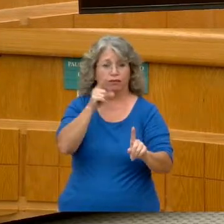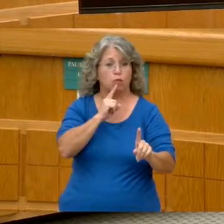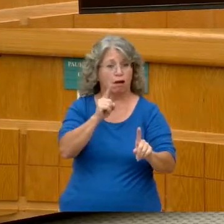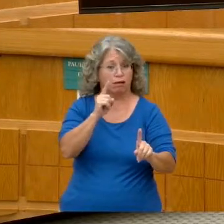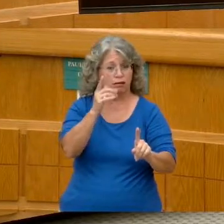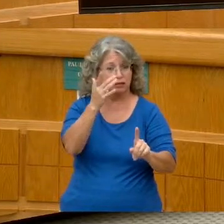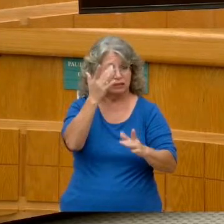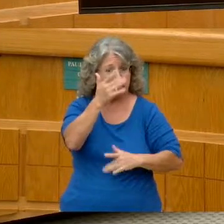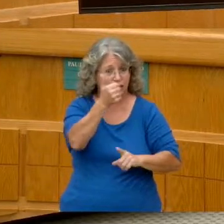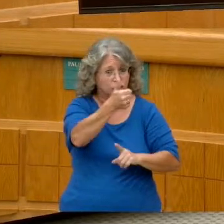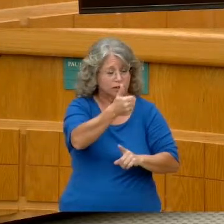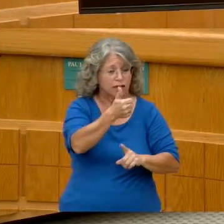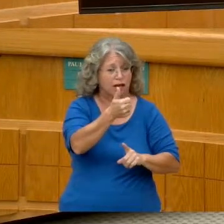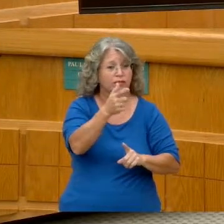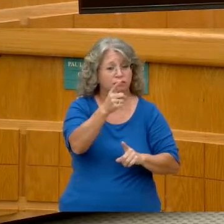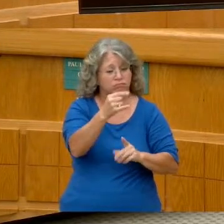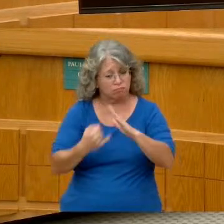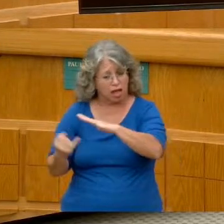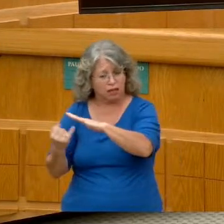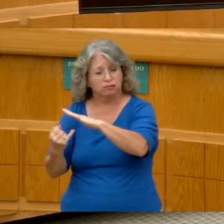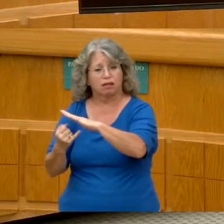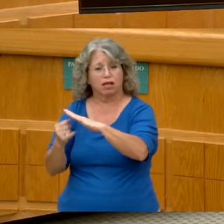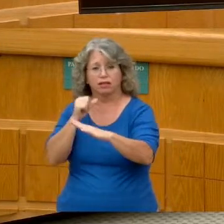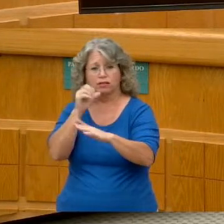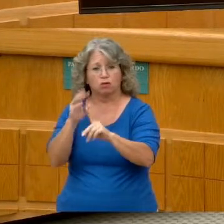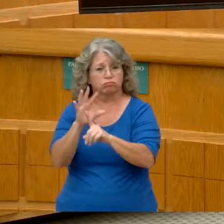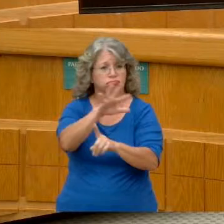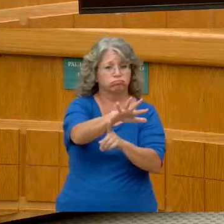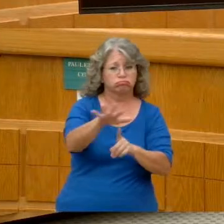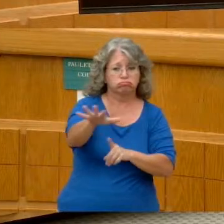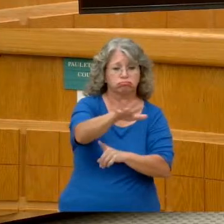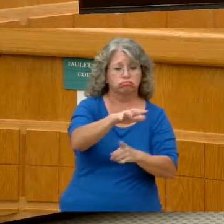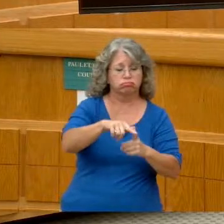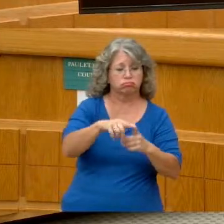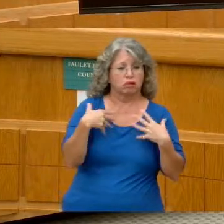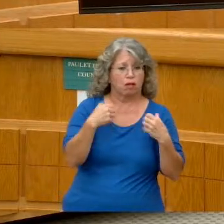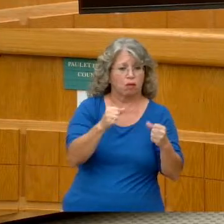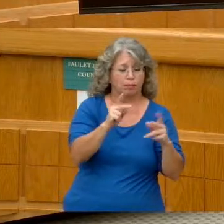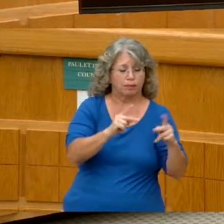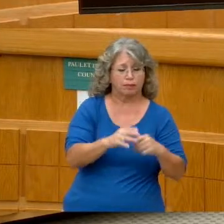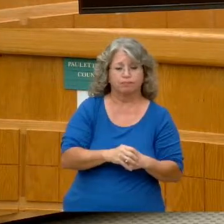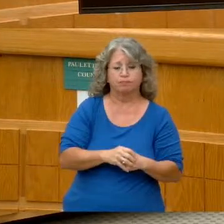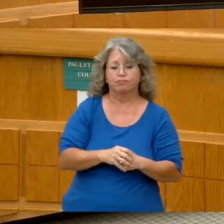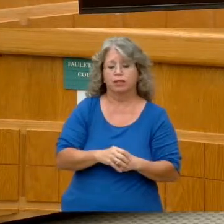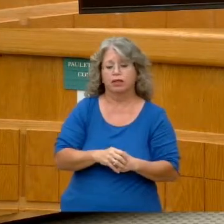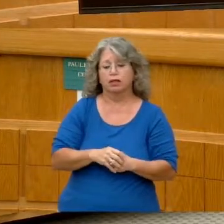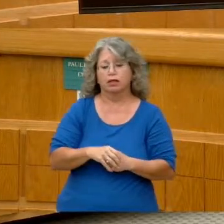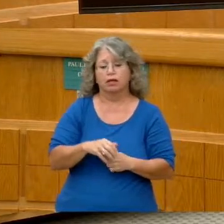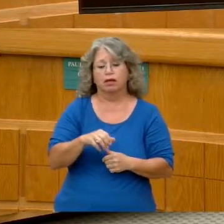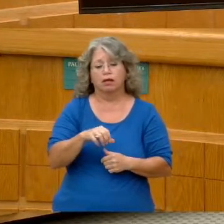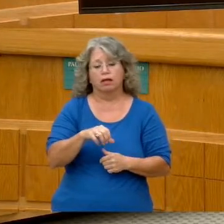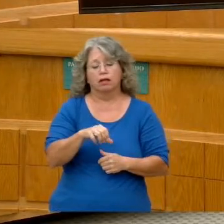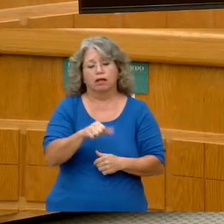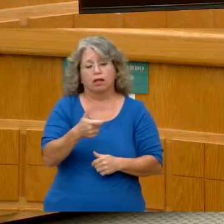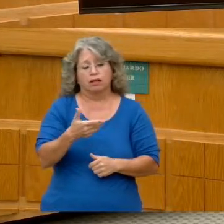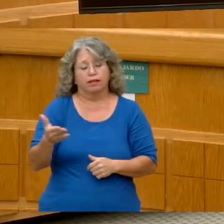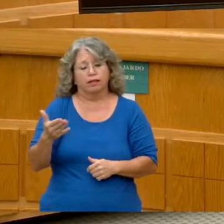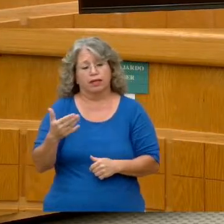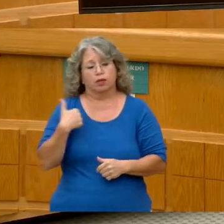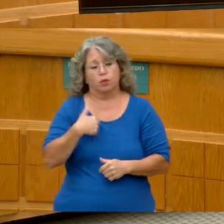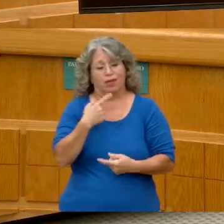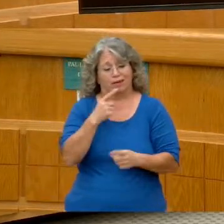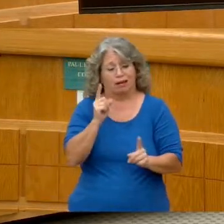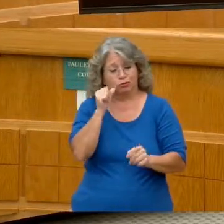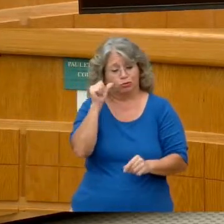people and healthy people. And the other thing, the judge and the city announced yesterday with the Labor Day